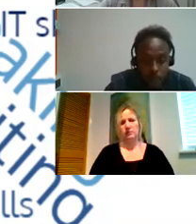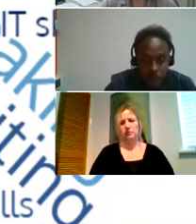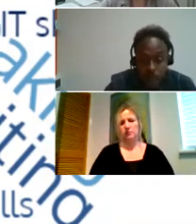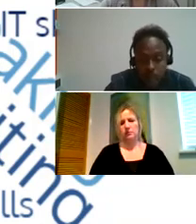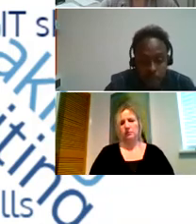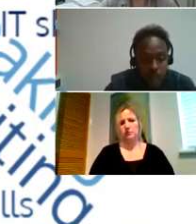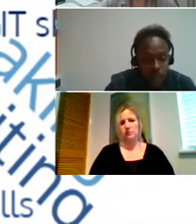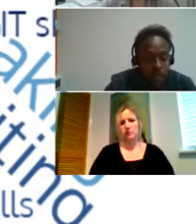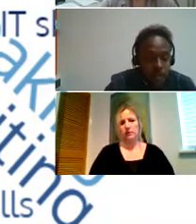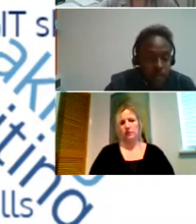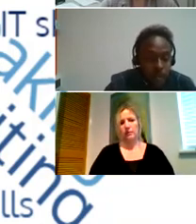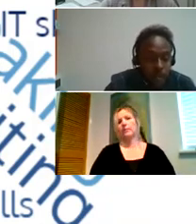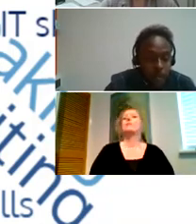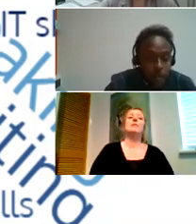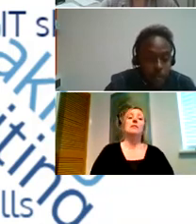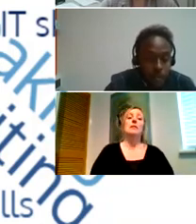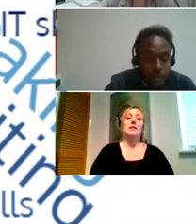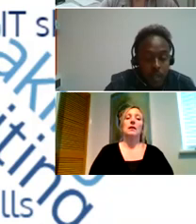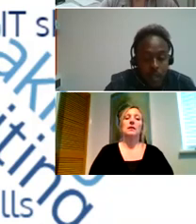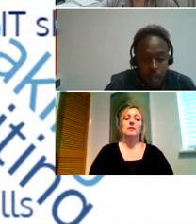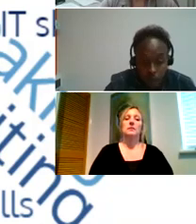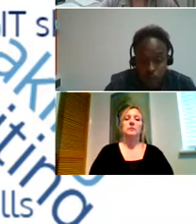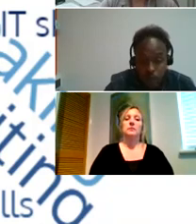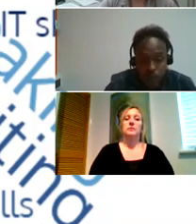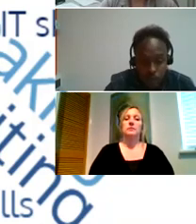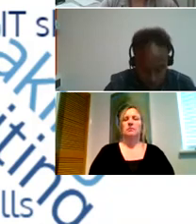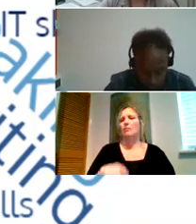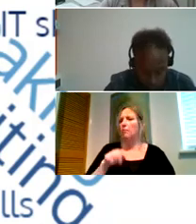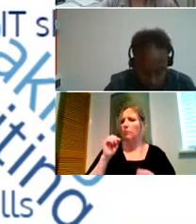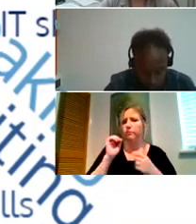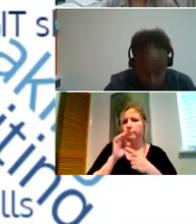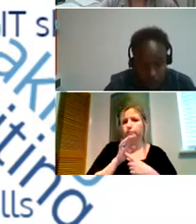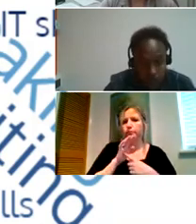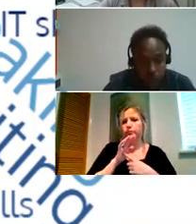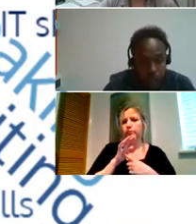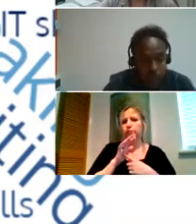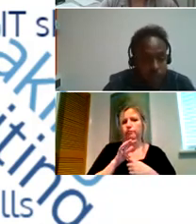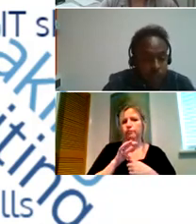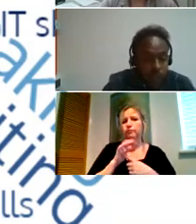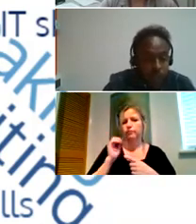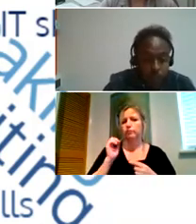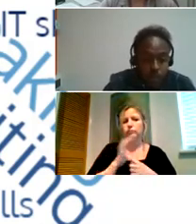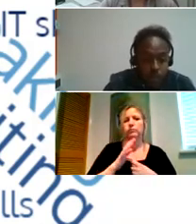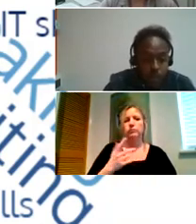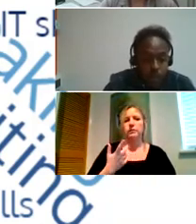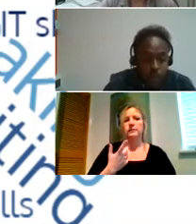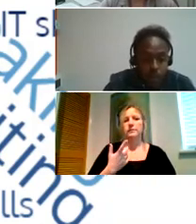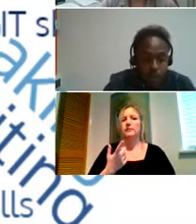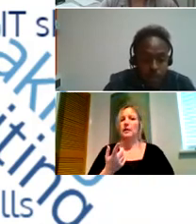developing students' IT skills, which a lot of it focused on this year and last year, and